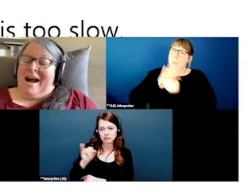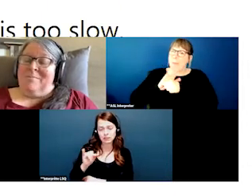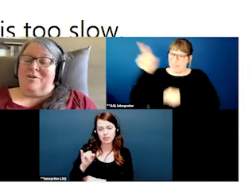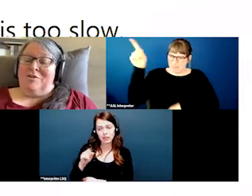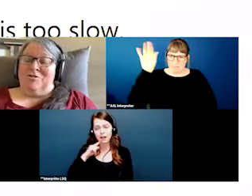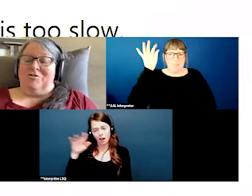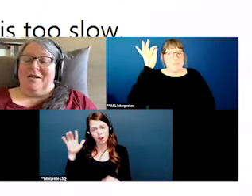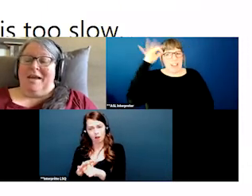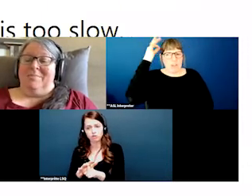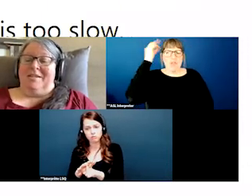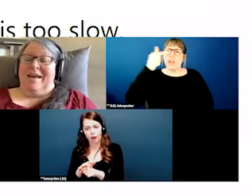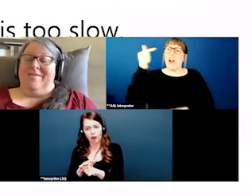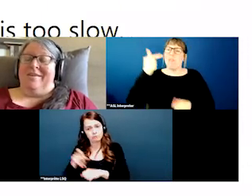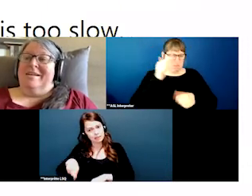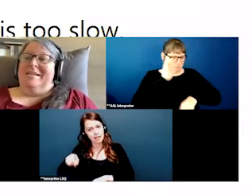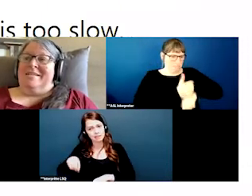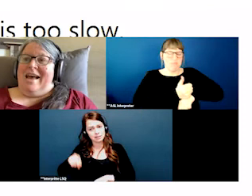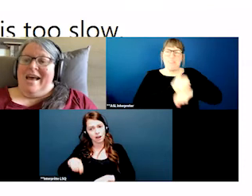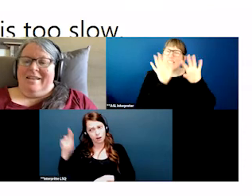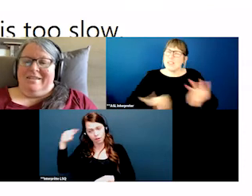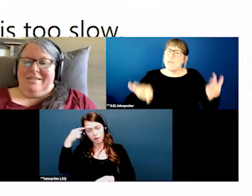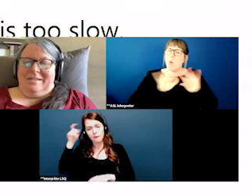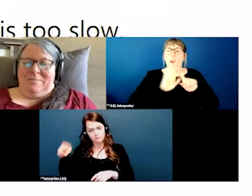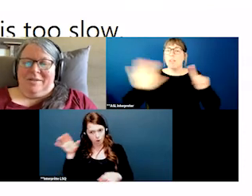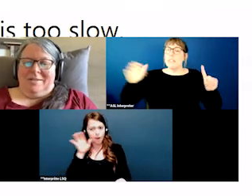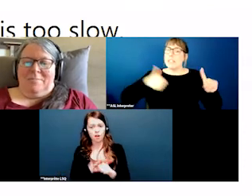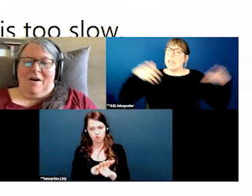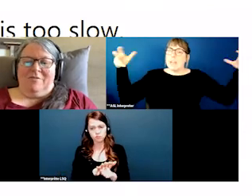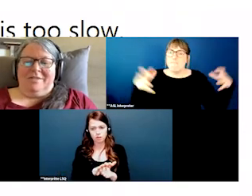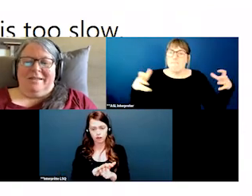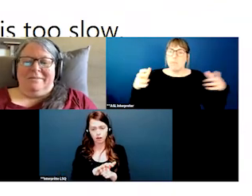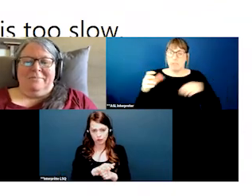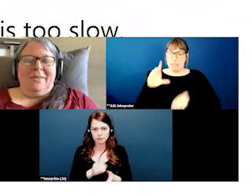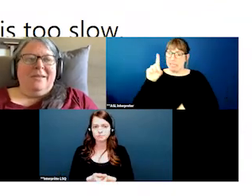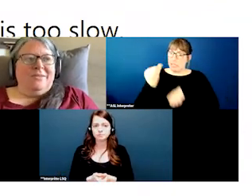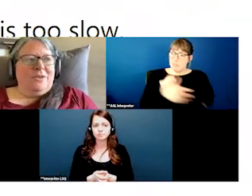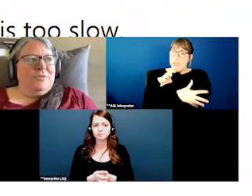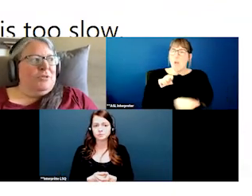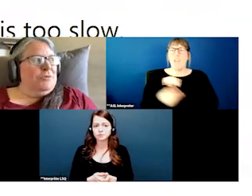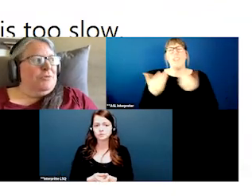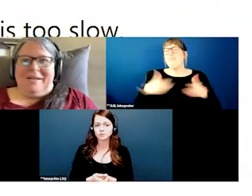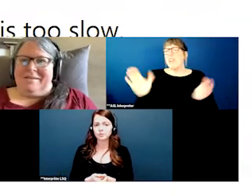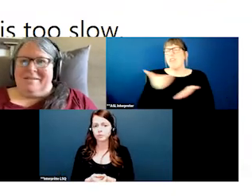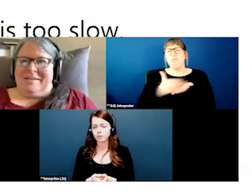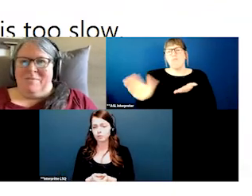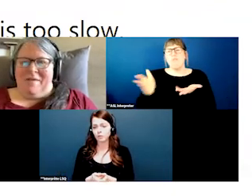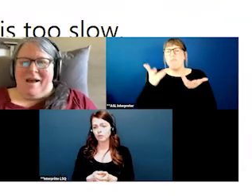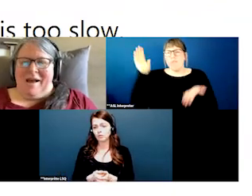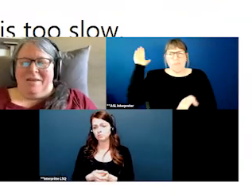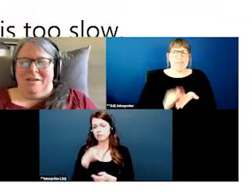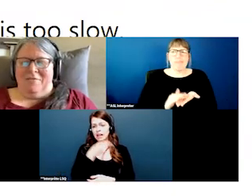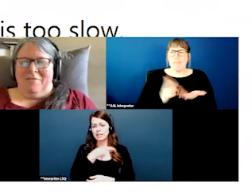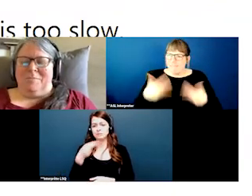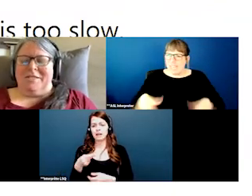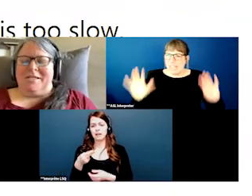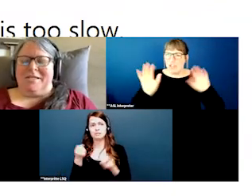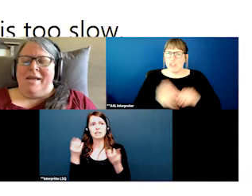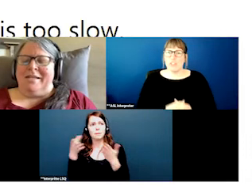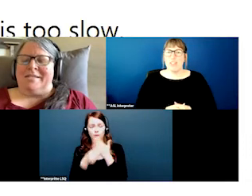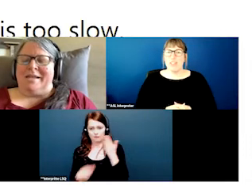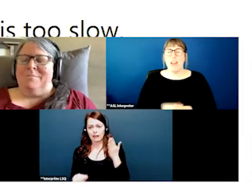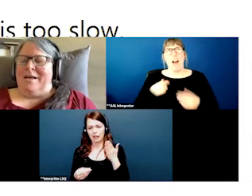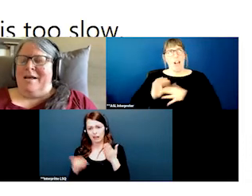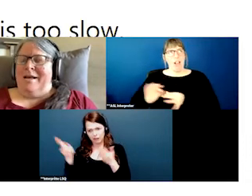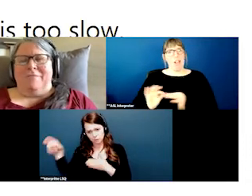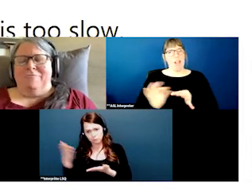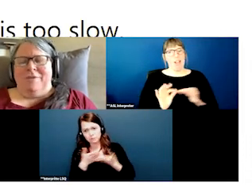It's time the country came together to end disability poverty. Those who spend time around me have heard me say